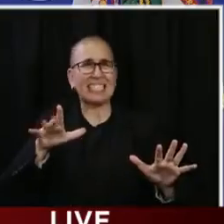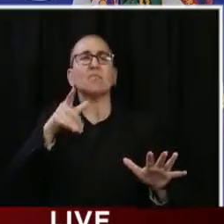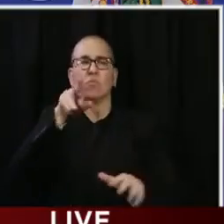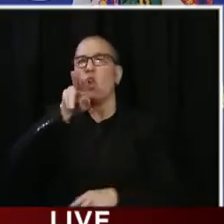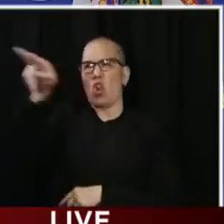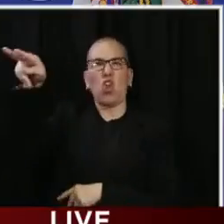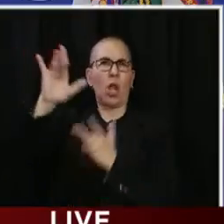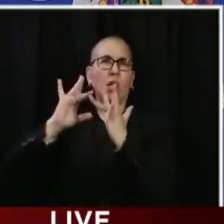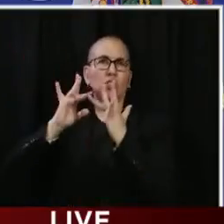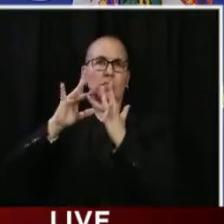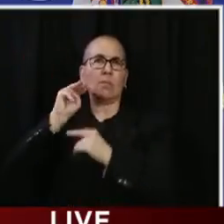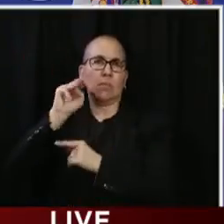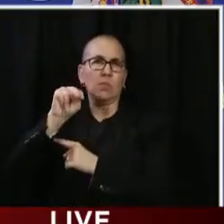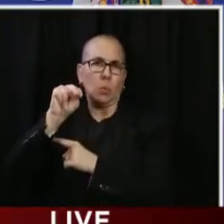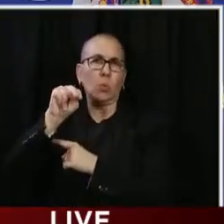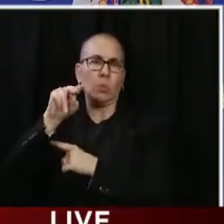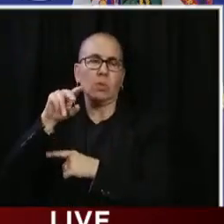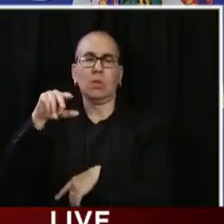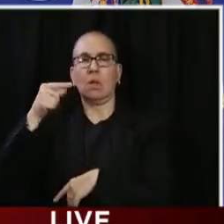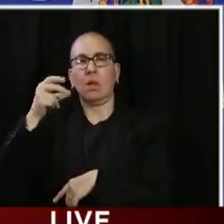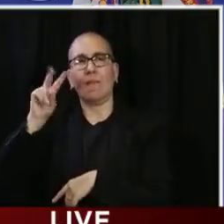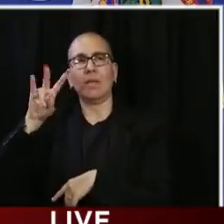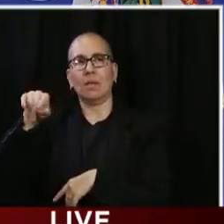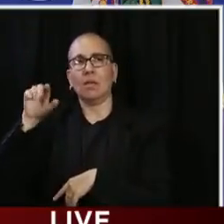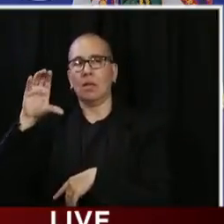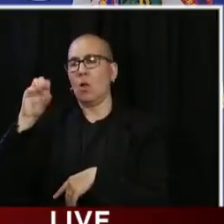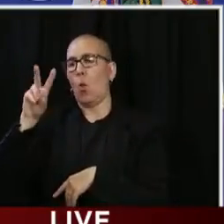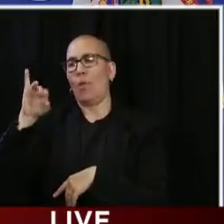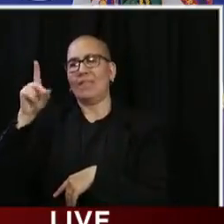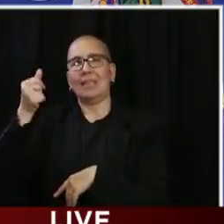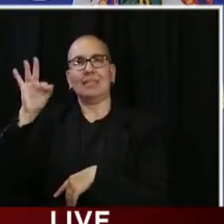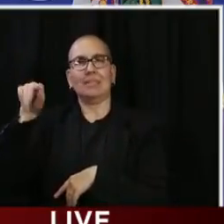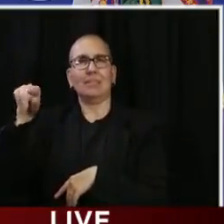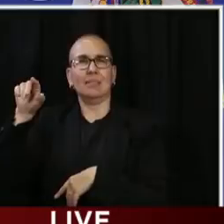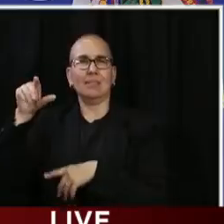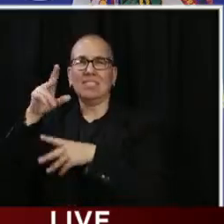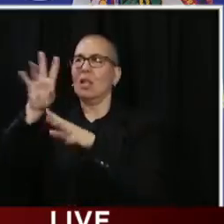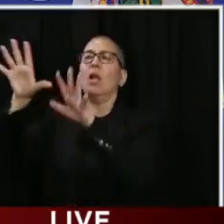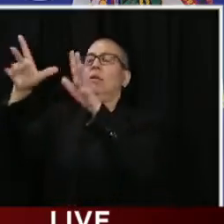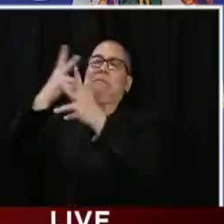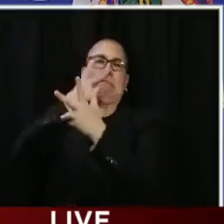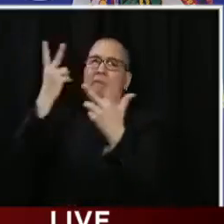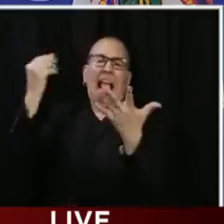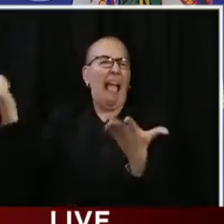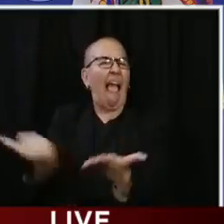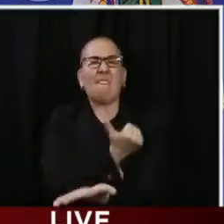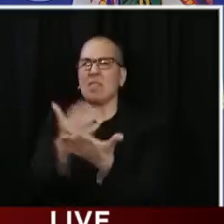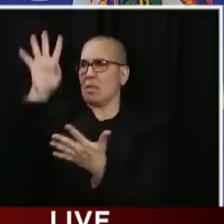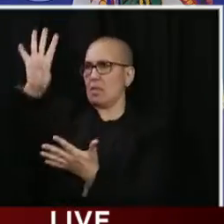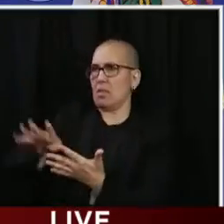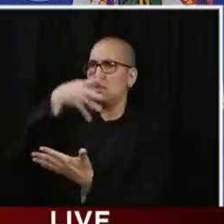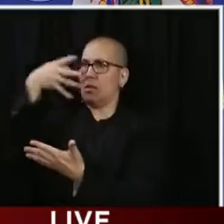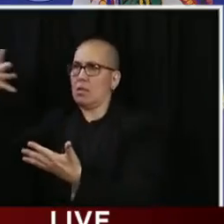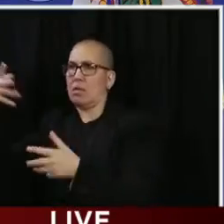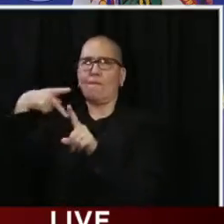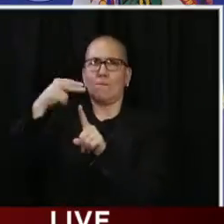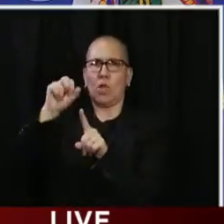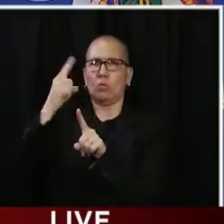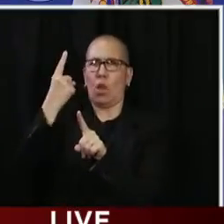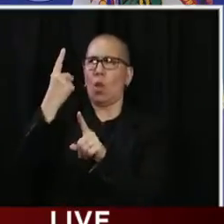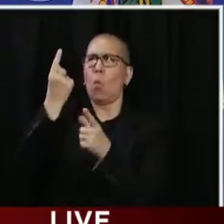more details on it for folks to absorb. But I did think it important just to walk through some of the key points here. And as you kind of think about that dial,